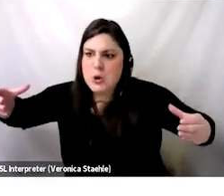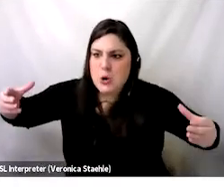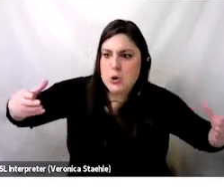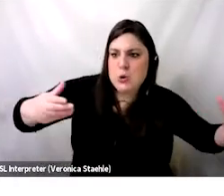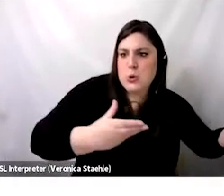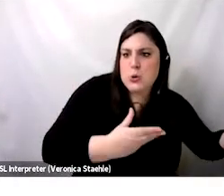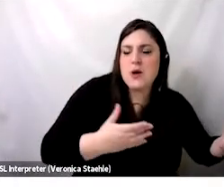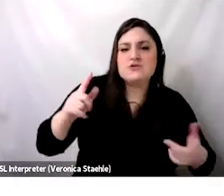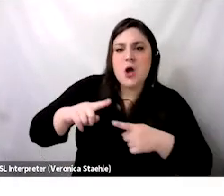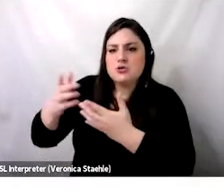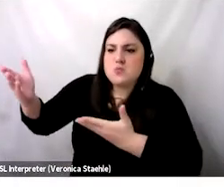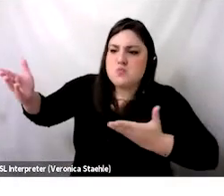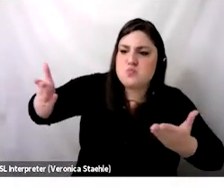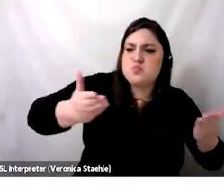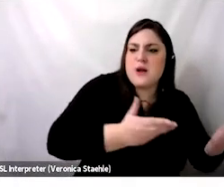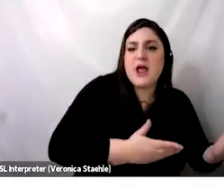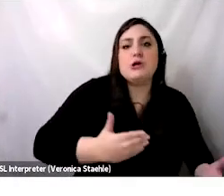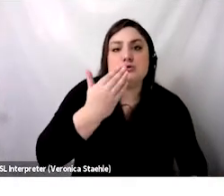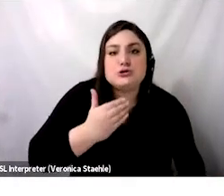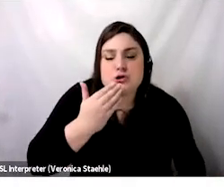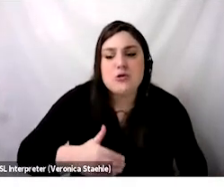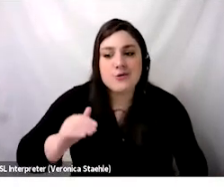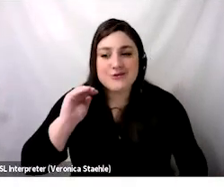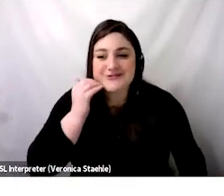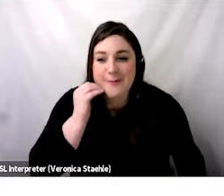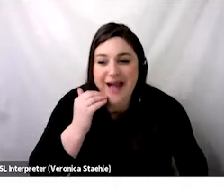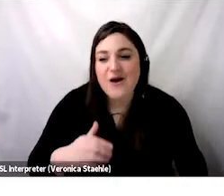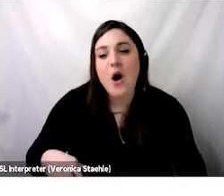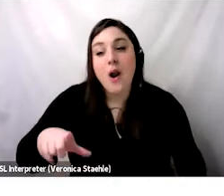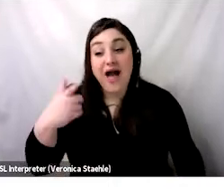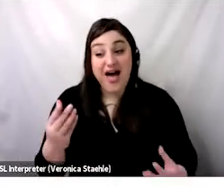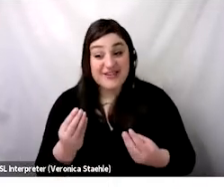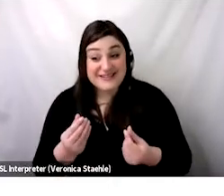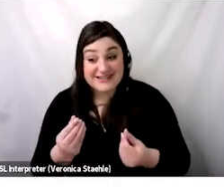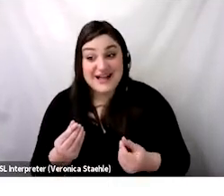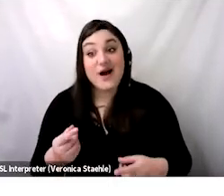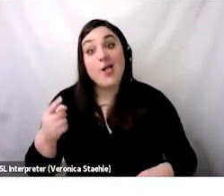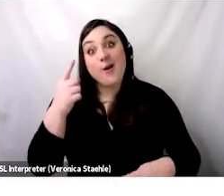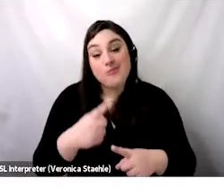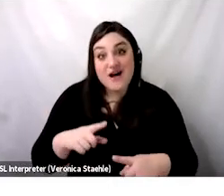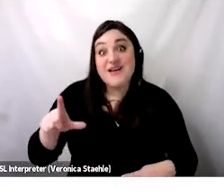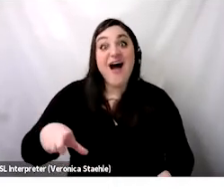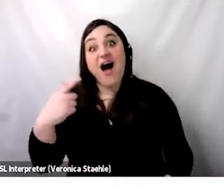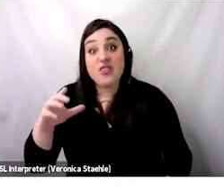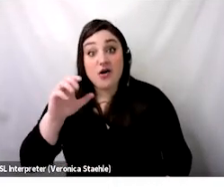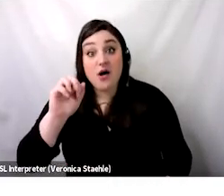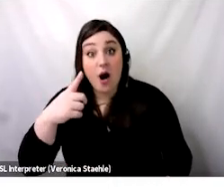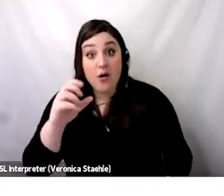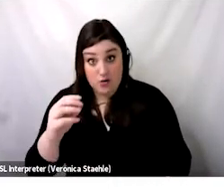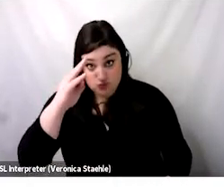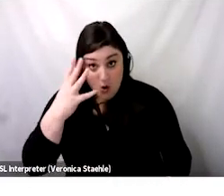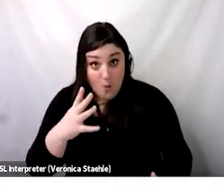such as sugar, tobacco, and other textiles, but they brought a new cargo, and that cargo would